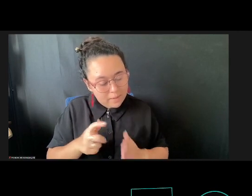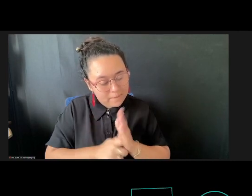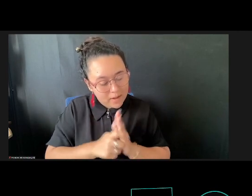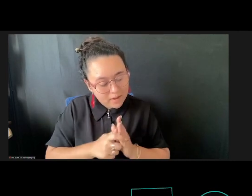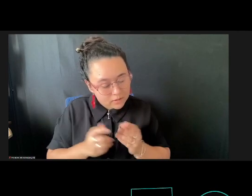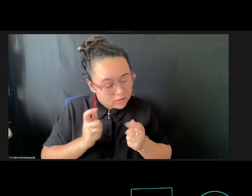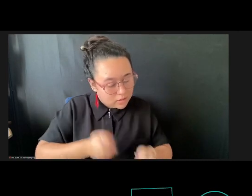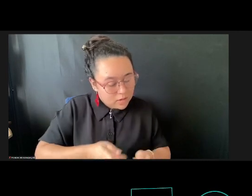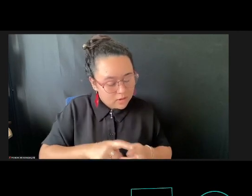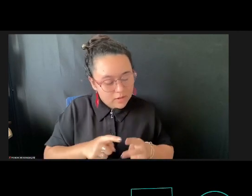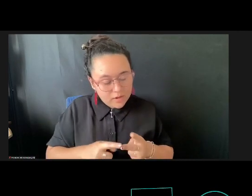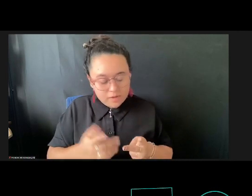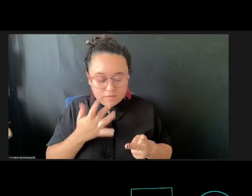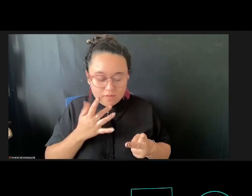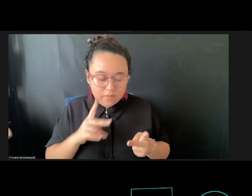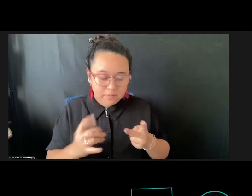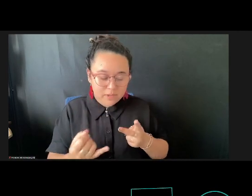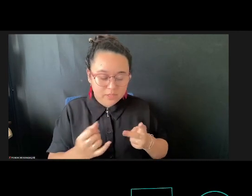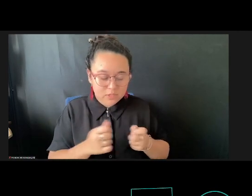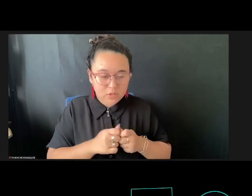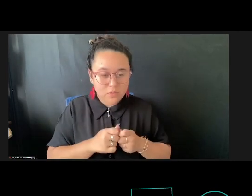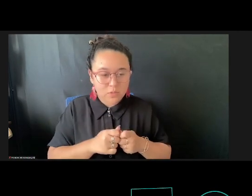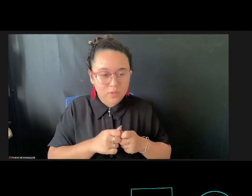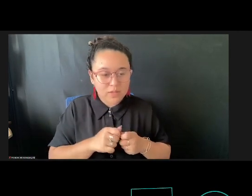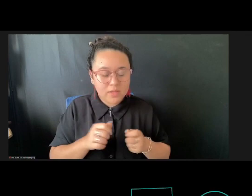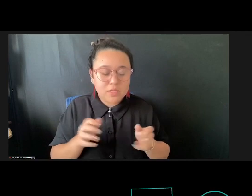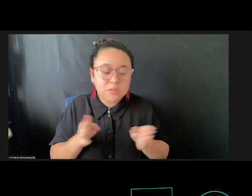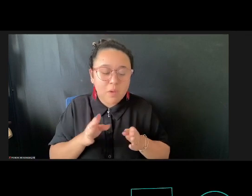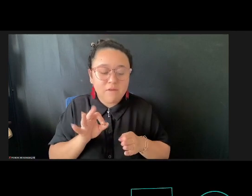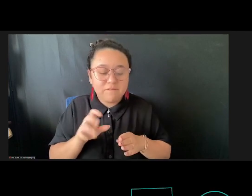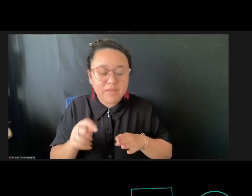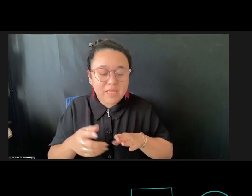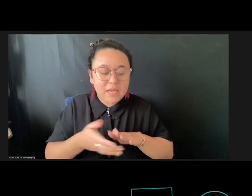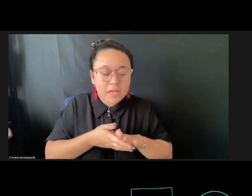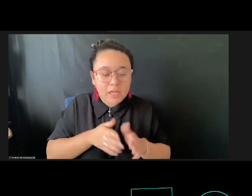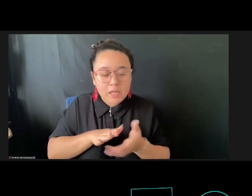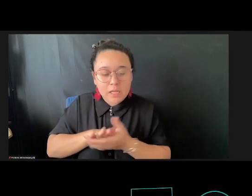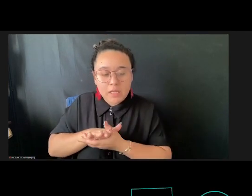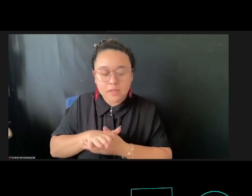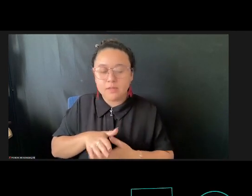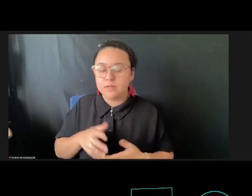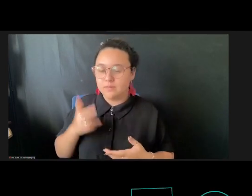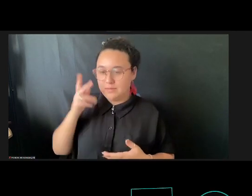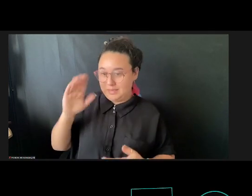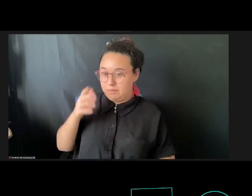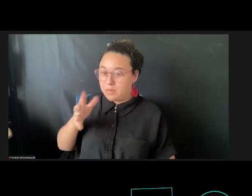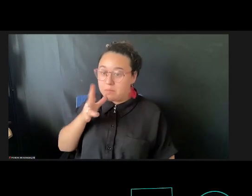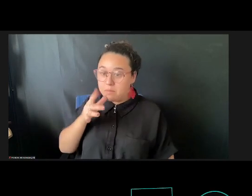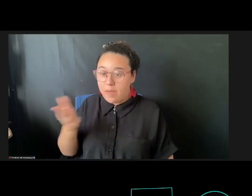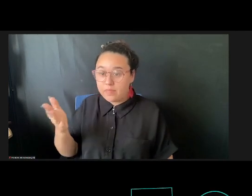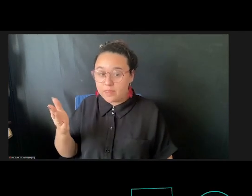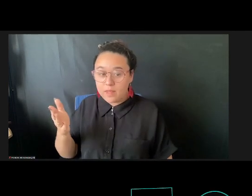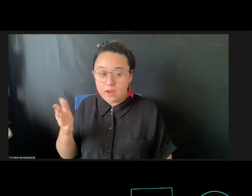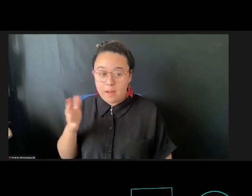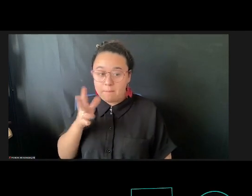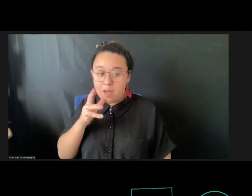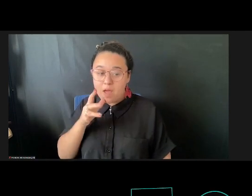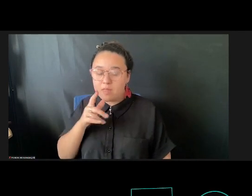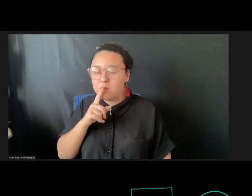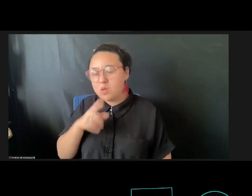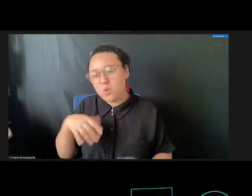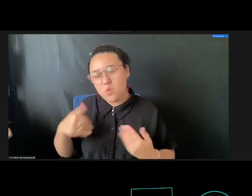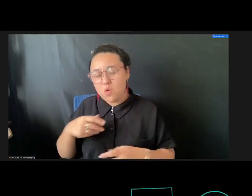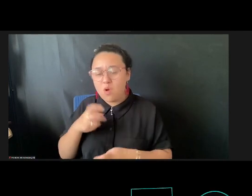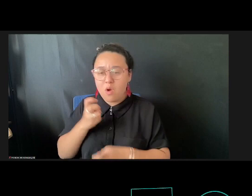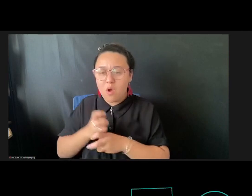favorite pajamas, the ones with the little feet. We have here what appears to be the mother. This must be very tragic